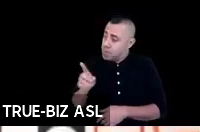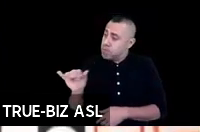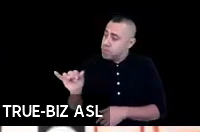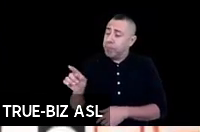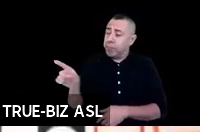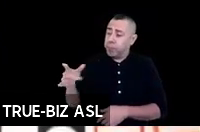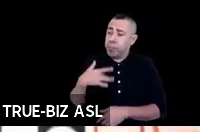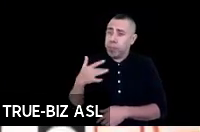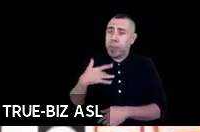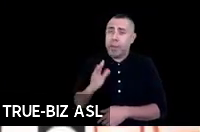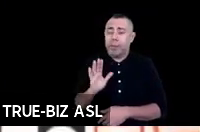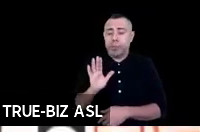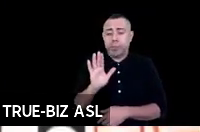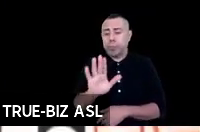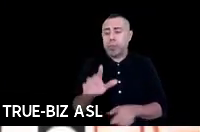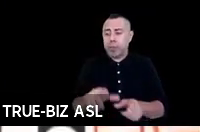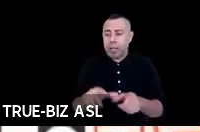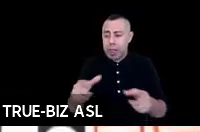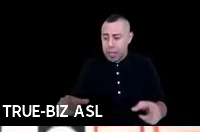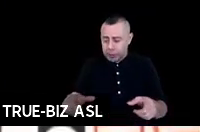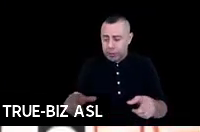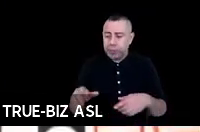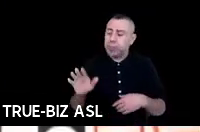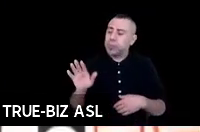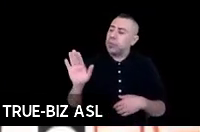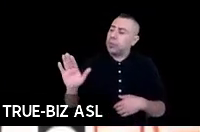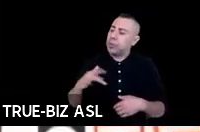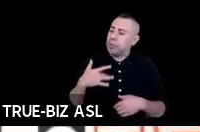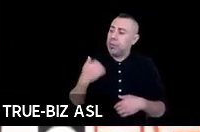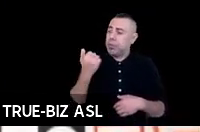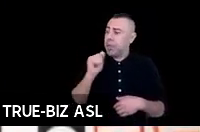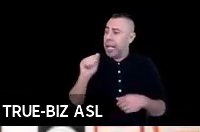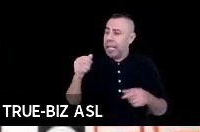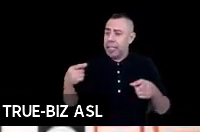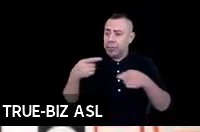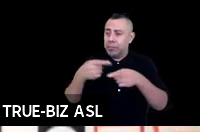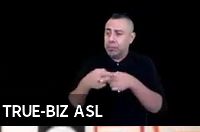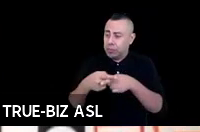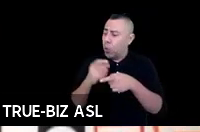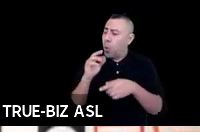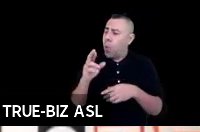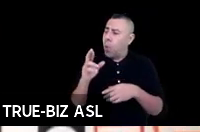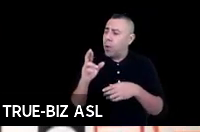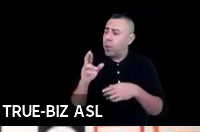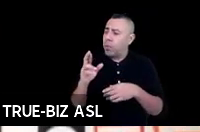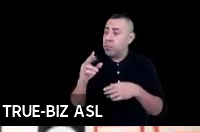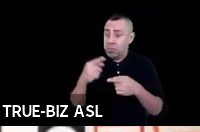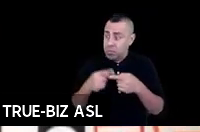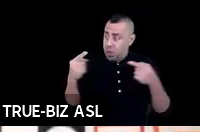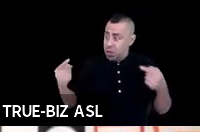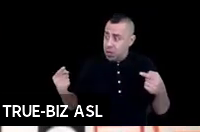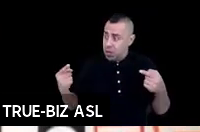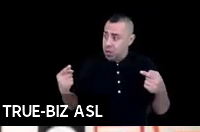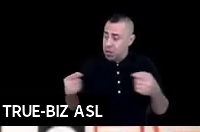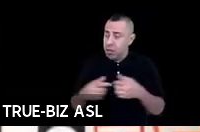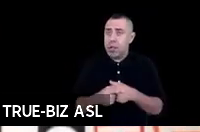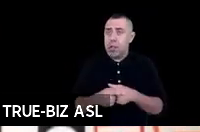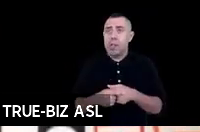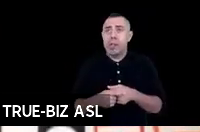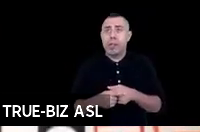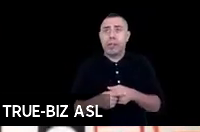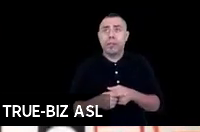language that he used and what you feel or you identify with? Or was there a contrast and you could speak? I would say that it's